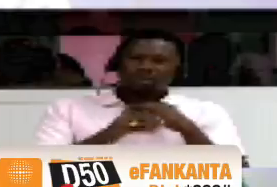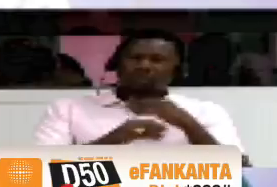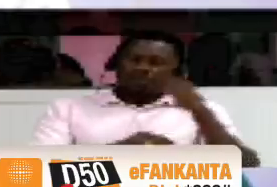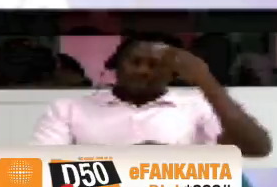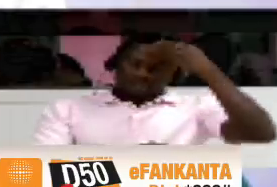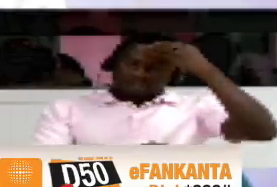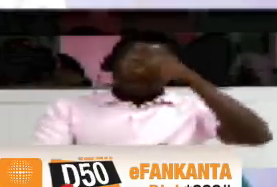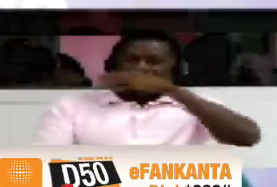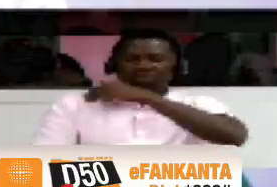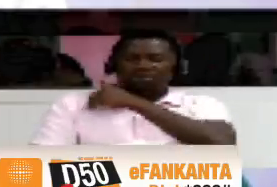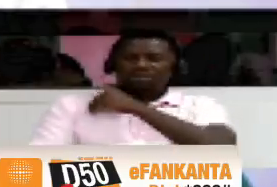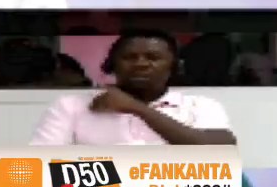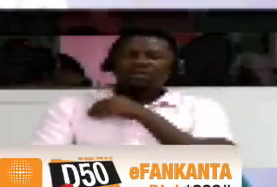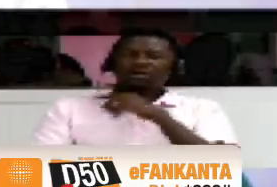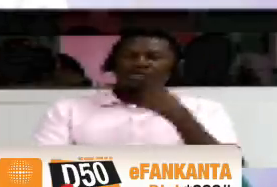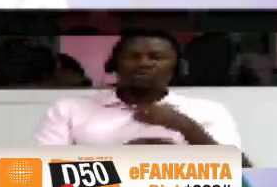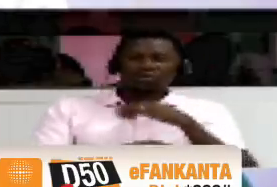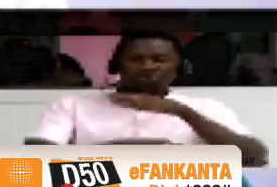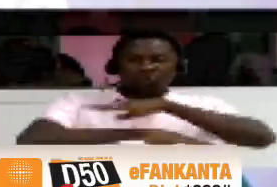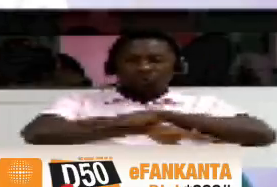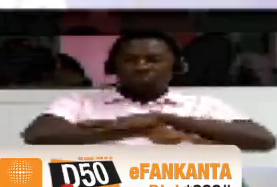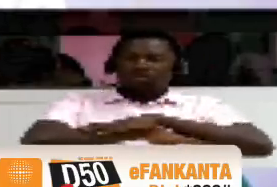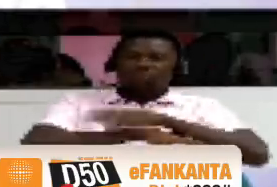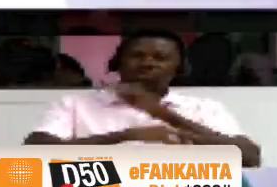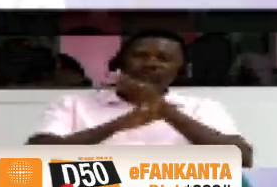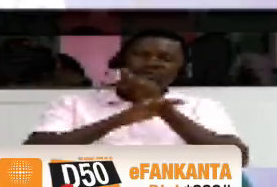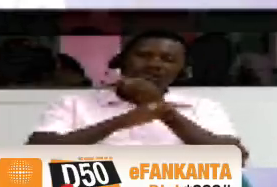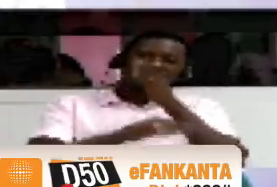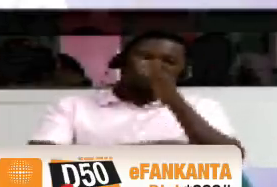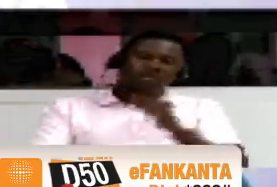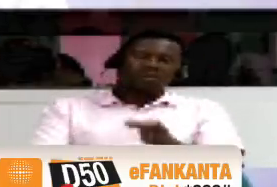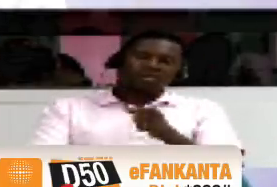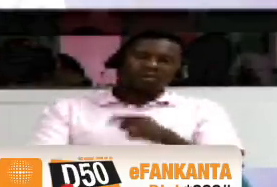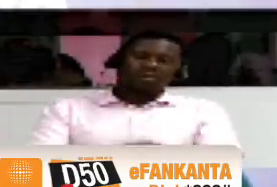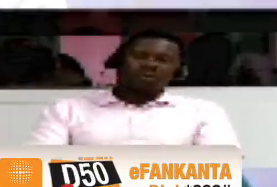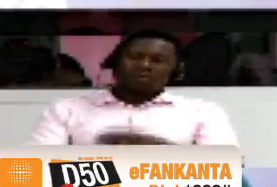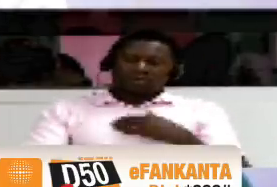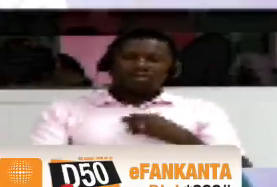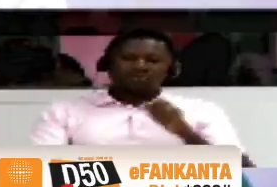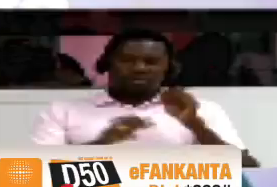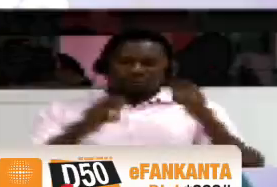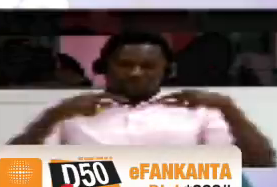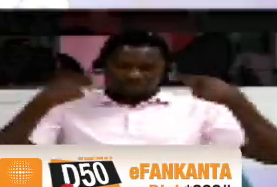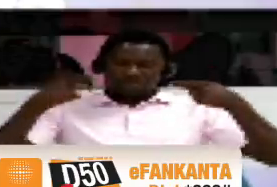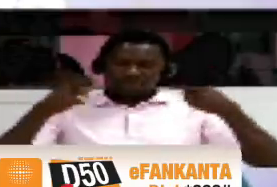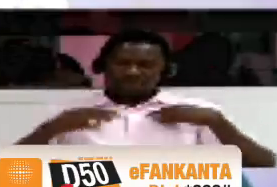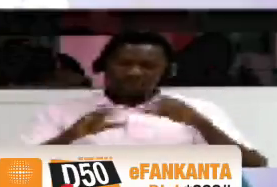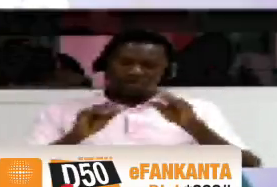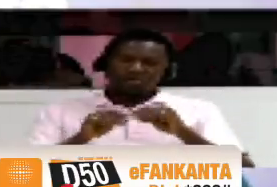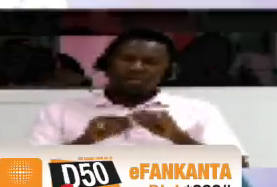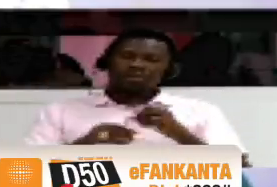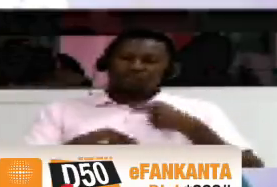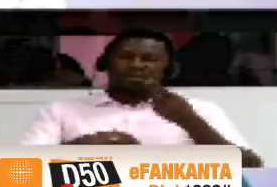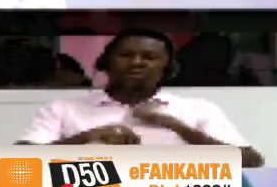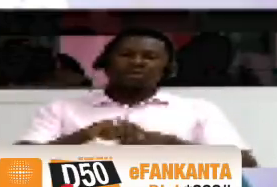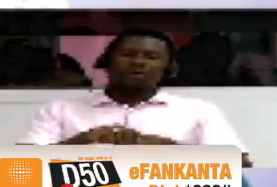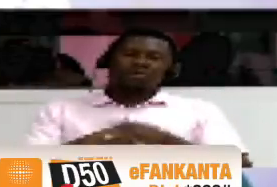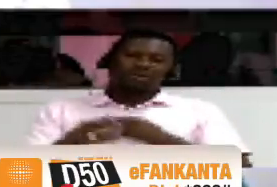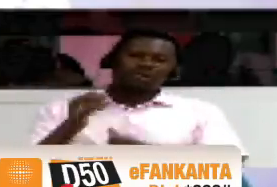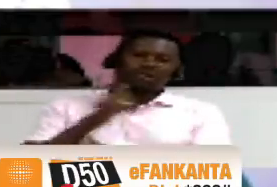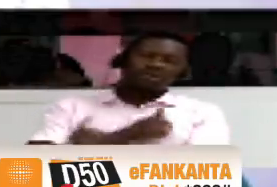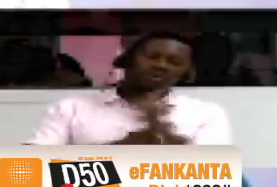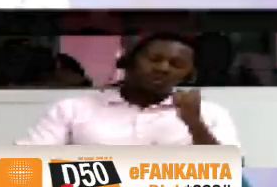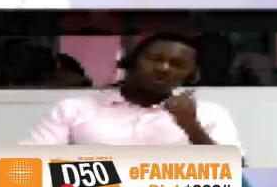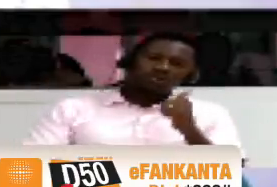master or the school authorities, which he equally succeeded in doing. That was the time they returned